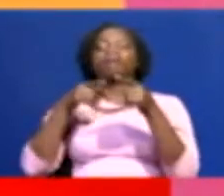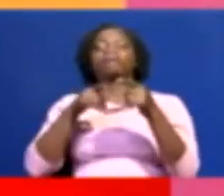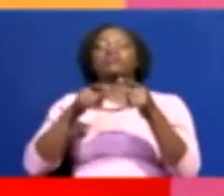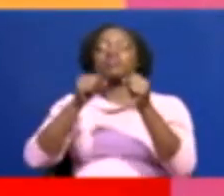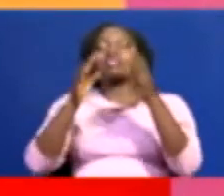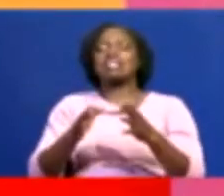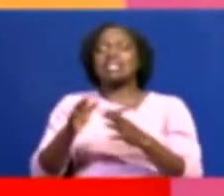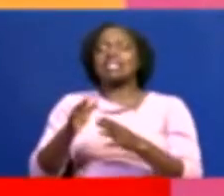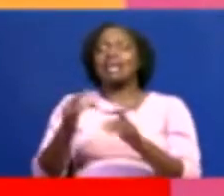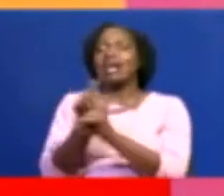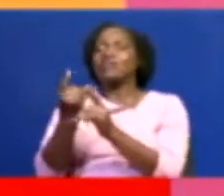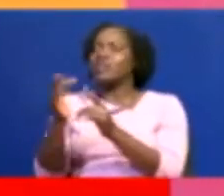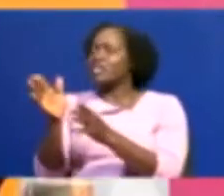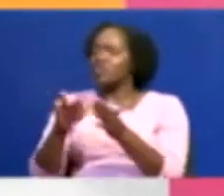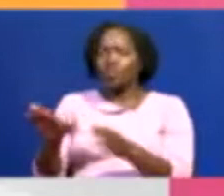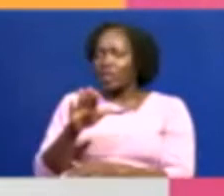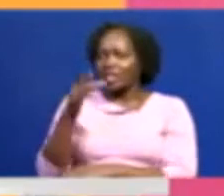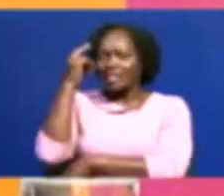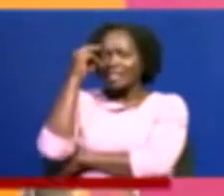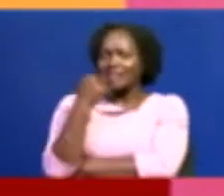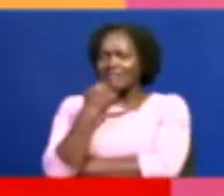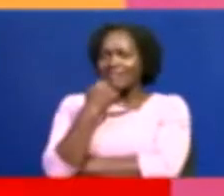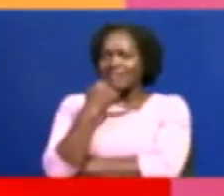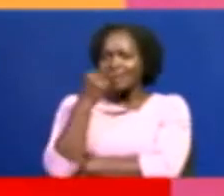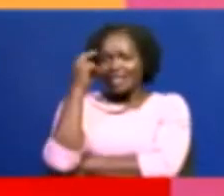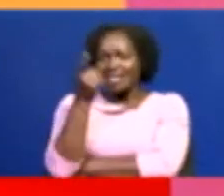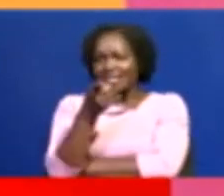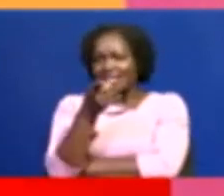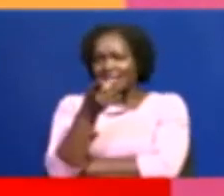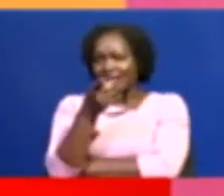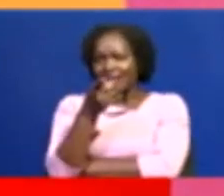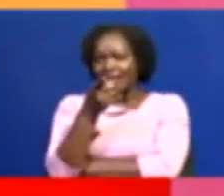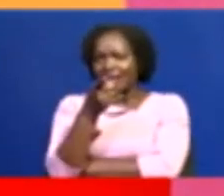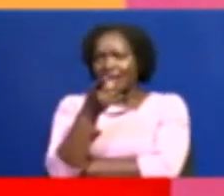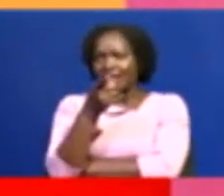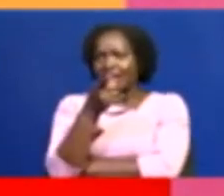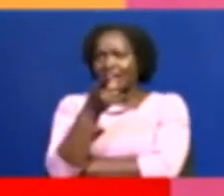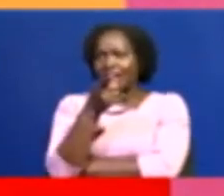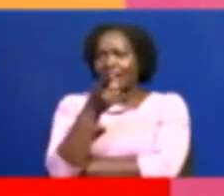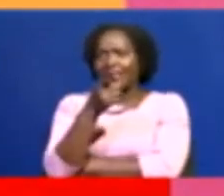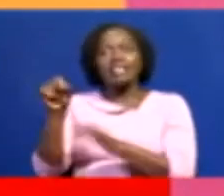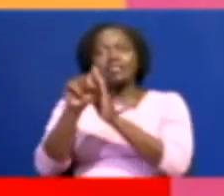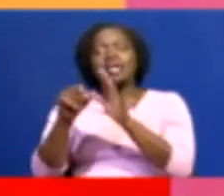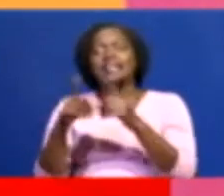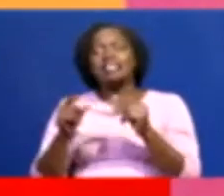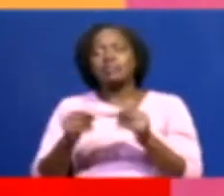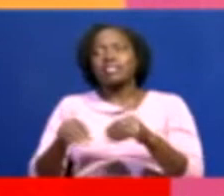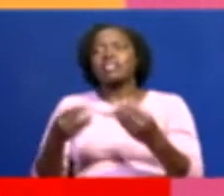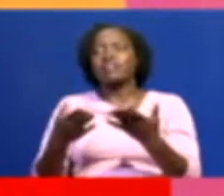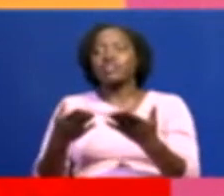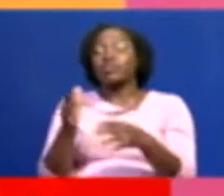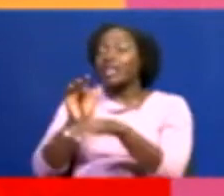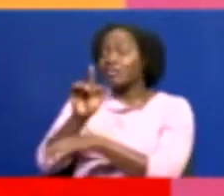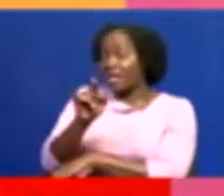various jurisdictions. Mm-hmm. So you can imagine, Abiaziz, but that's the situation. No, it was a statement was provided to the